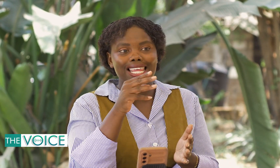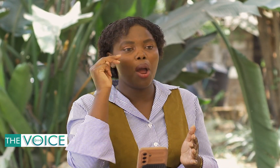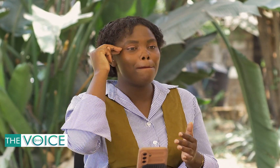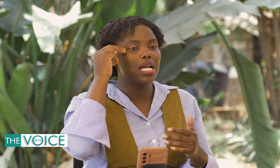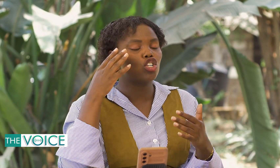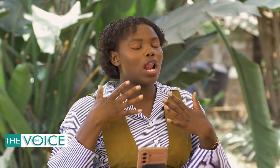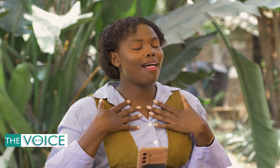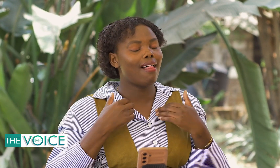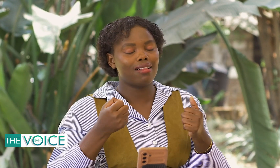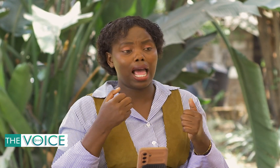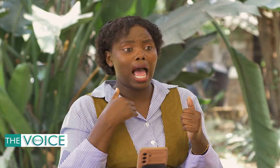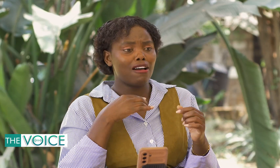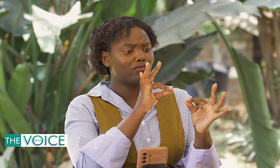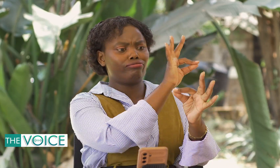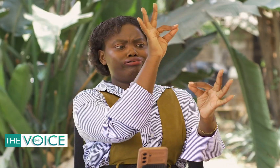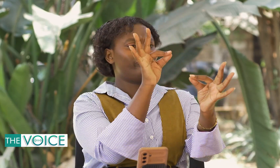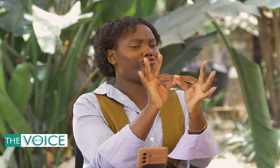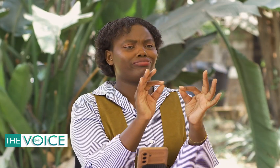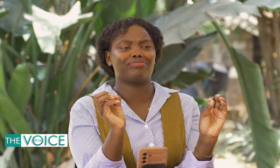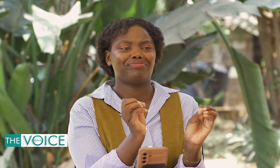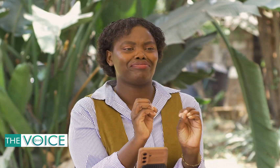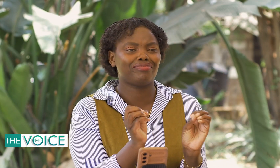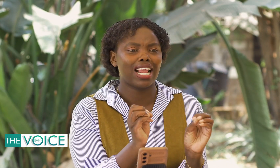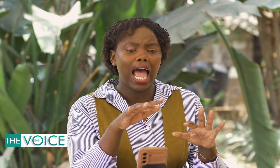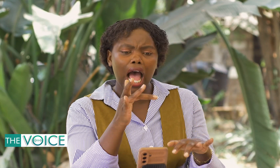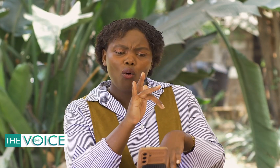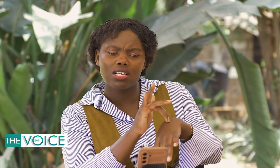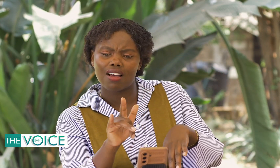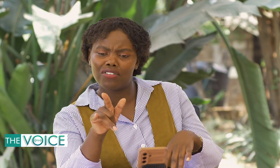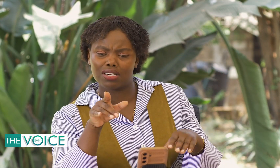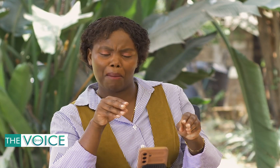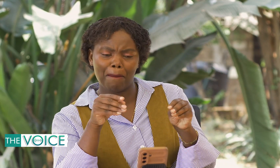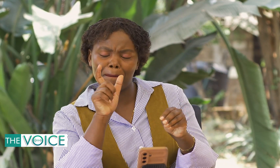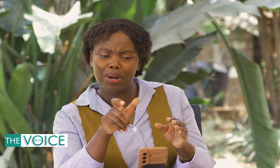and women, and it is not personalized.